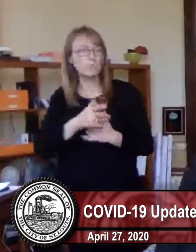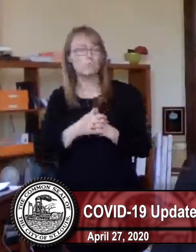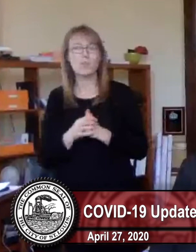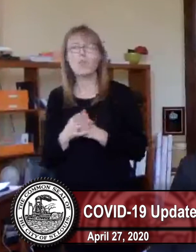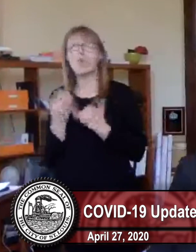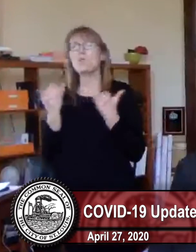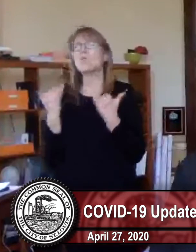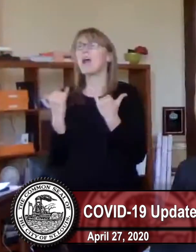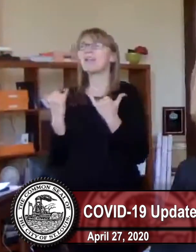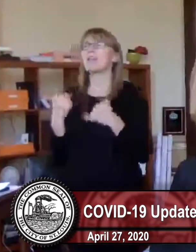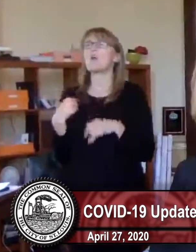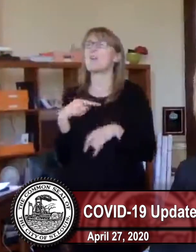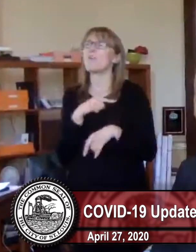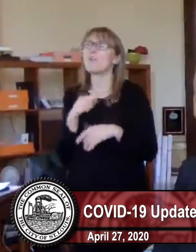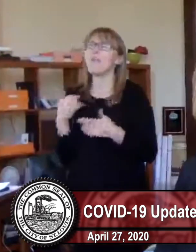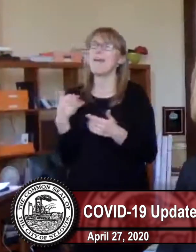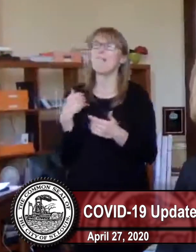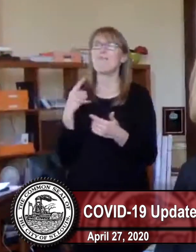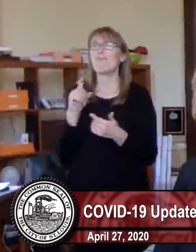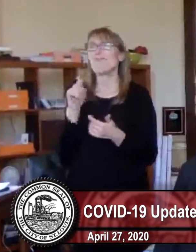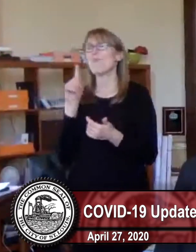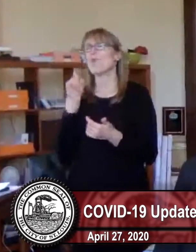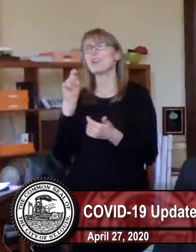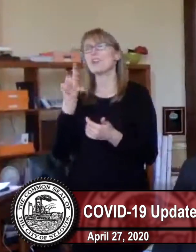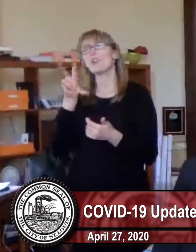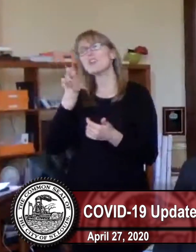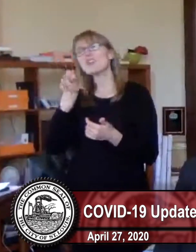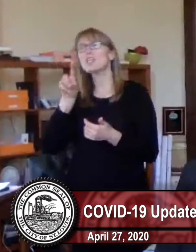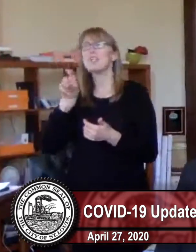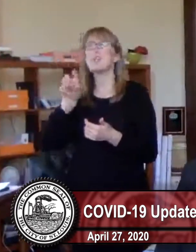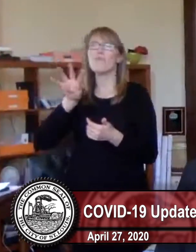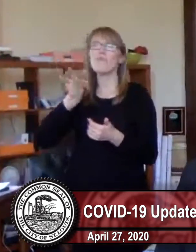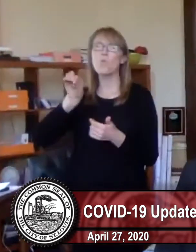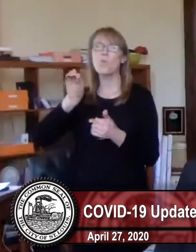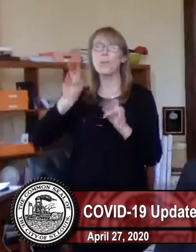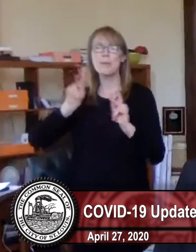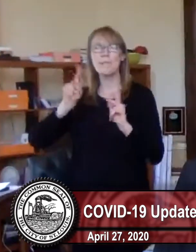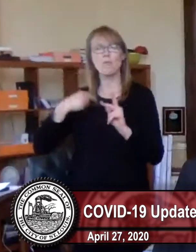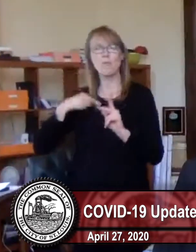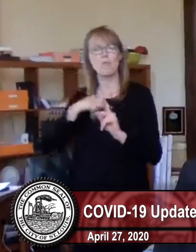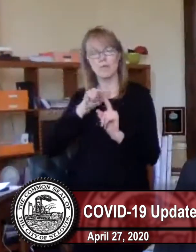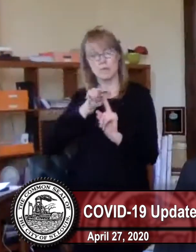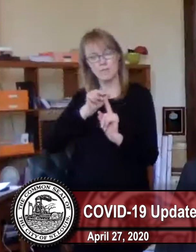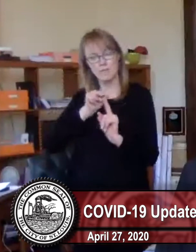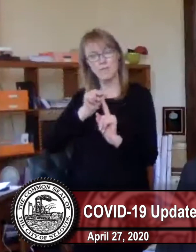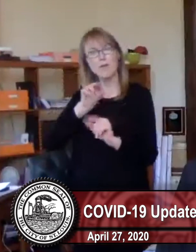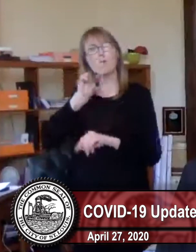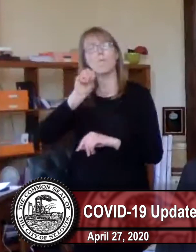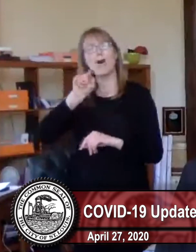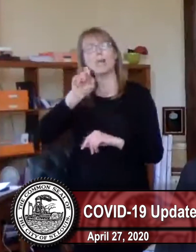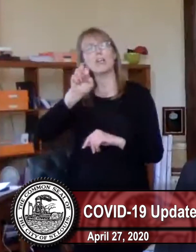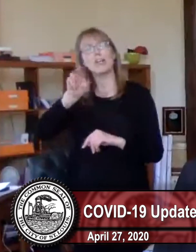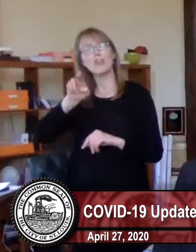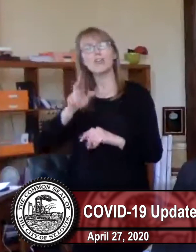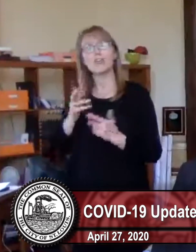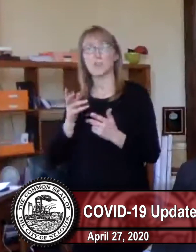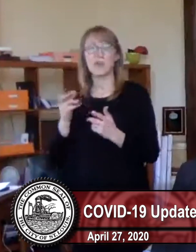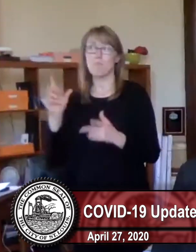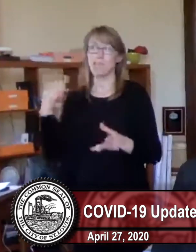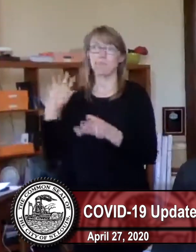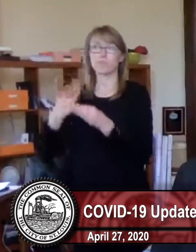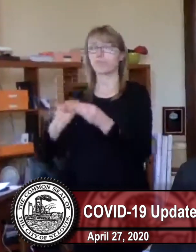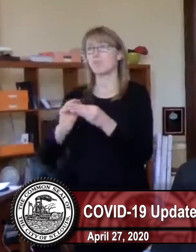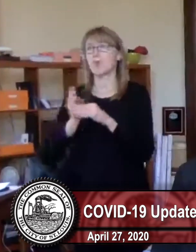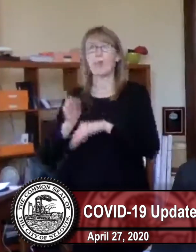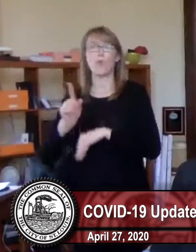people. But over this spectrum of time, we've monitored well in excess of 1,000 people, and